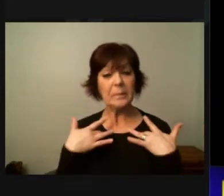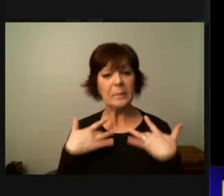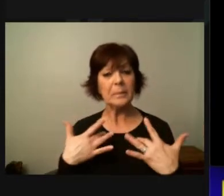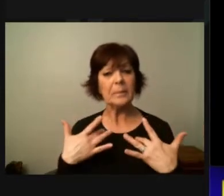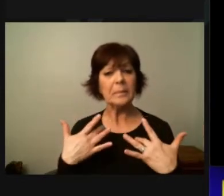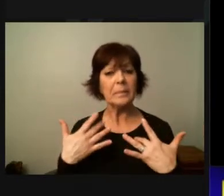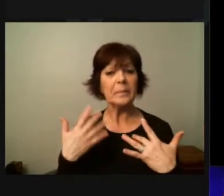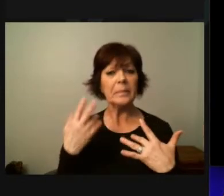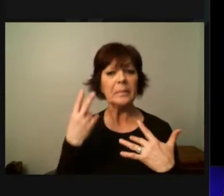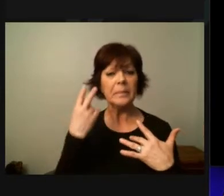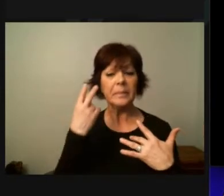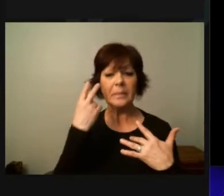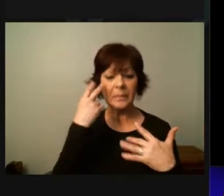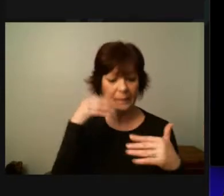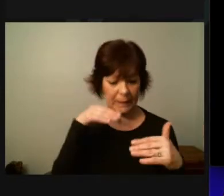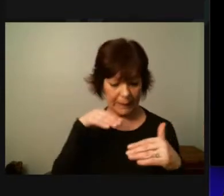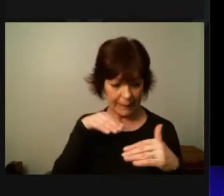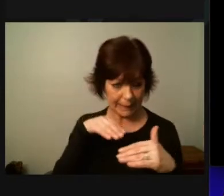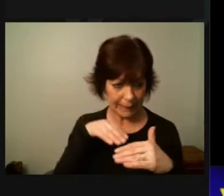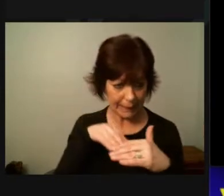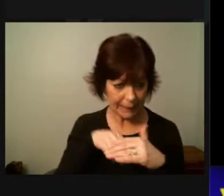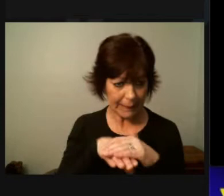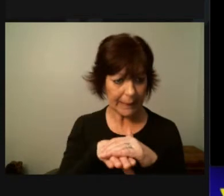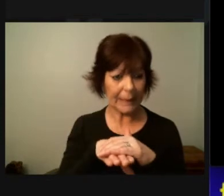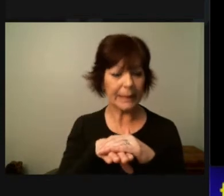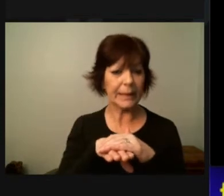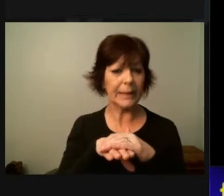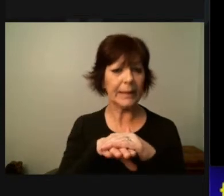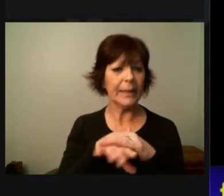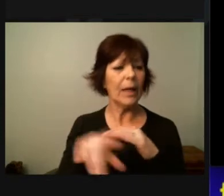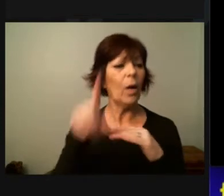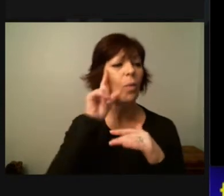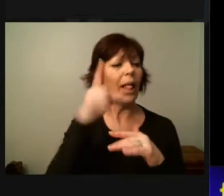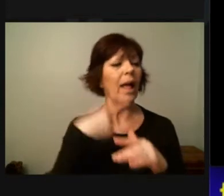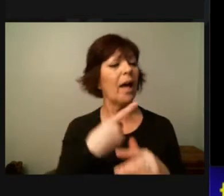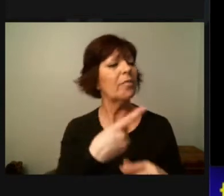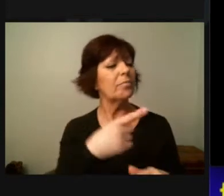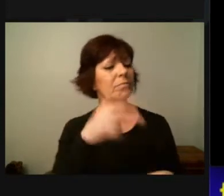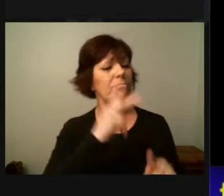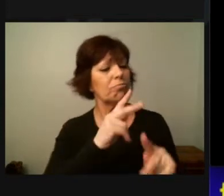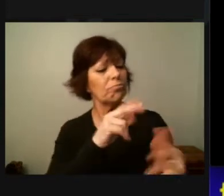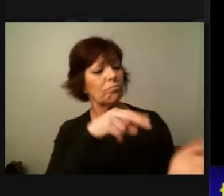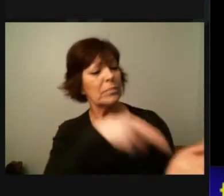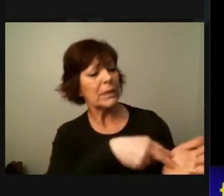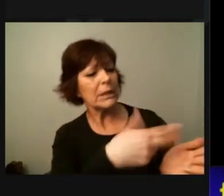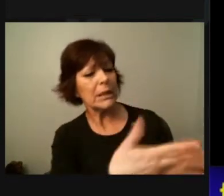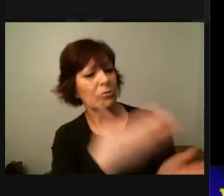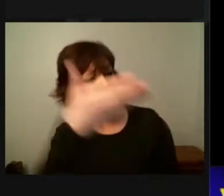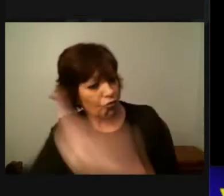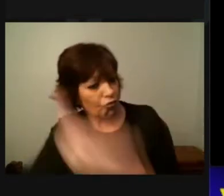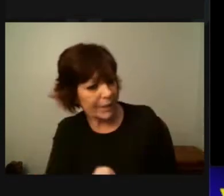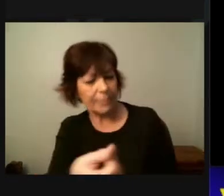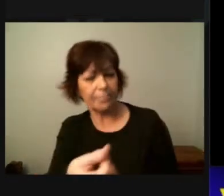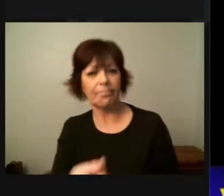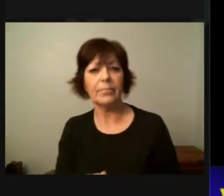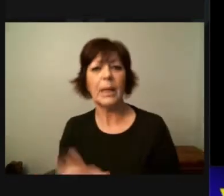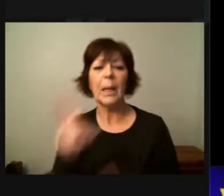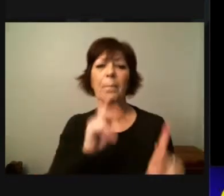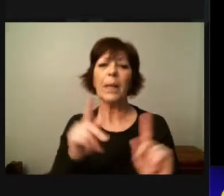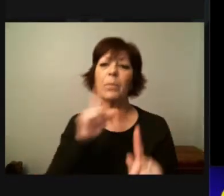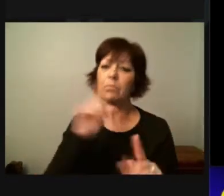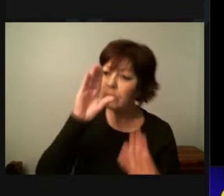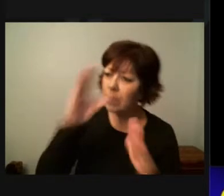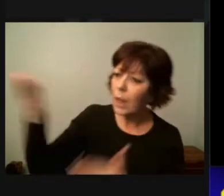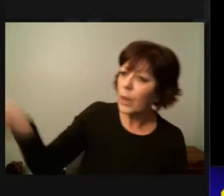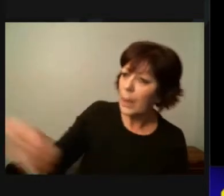enter that very large room. There's going to be a greeting section. There's going to be somebody at the door who's going to be greeting and